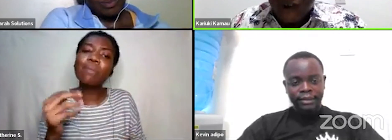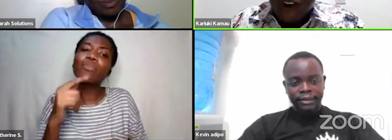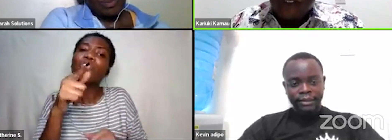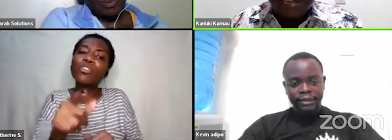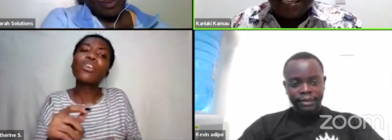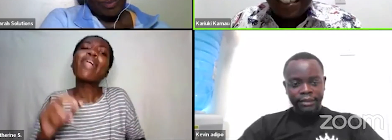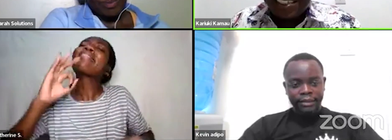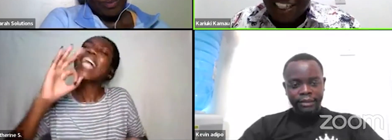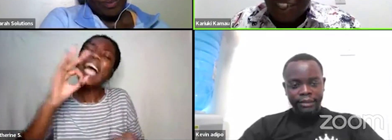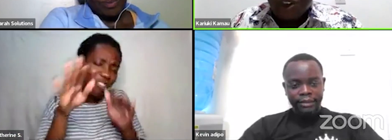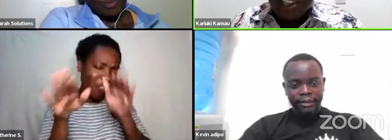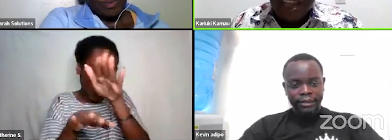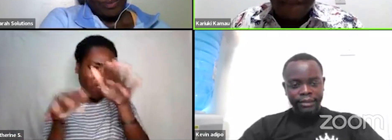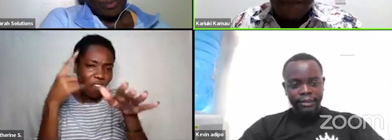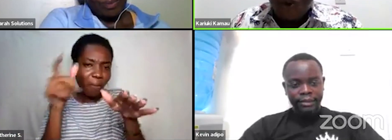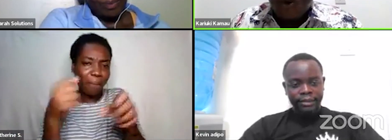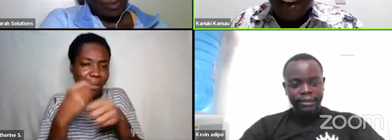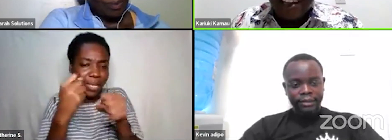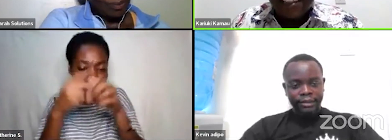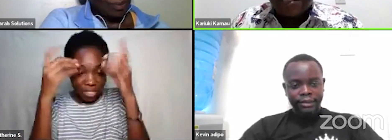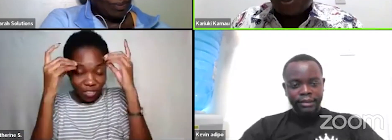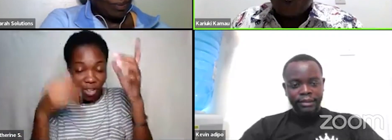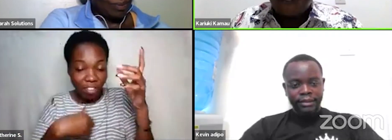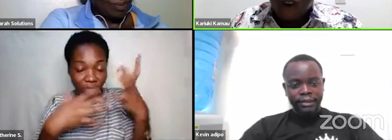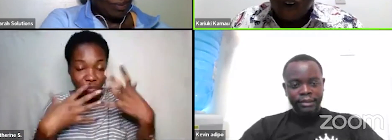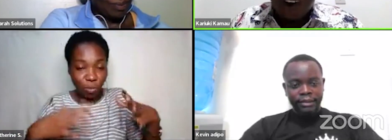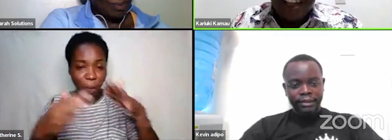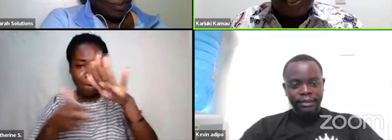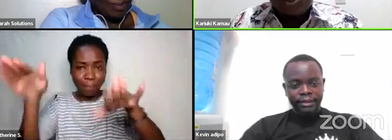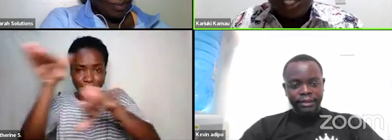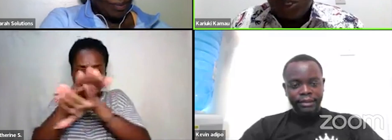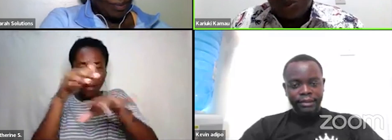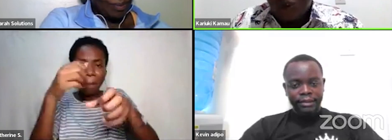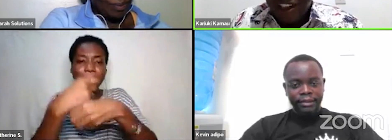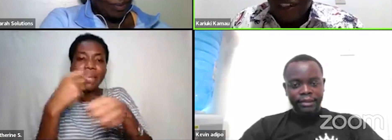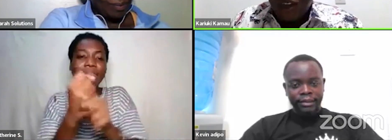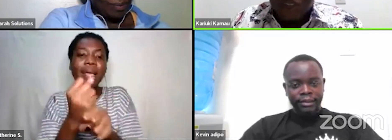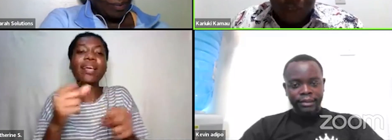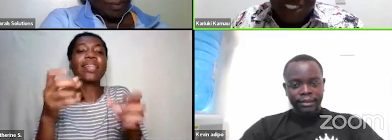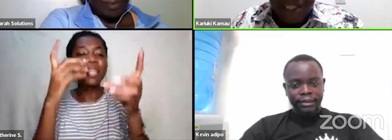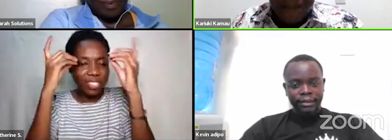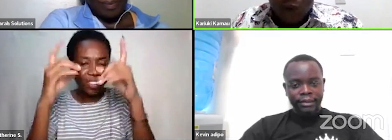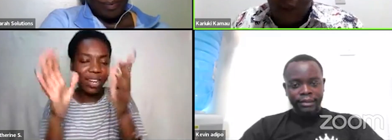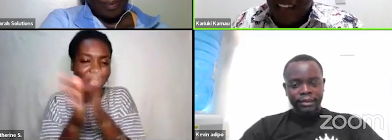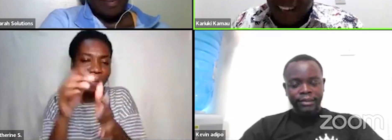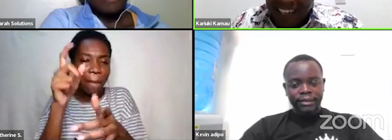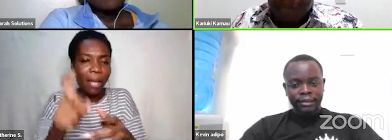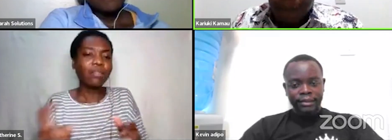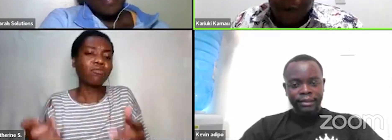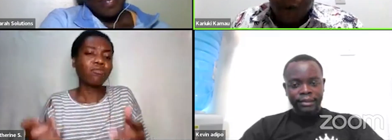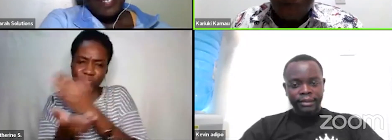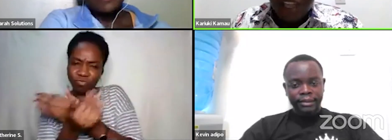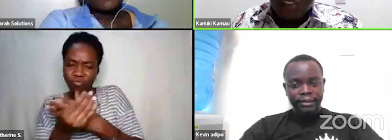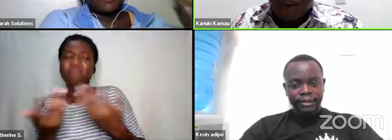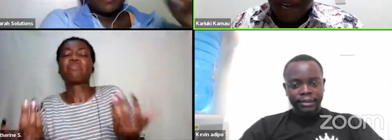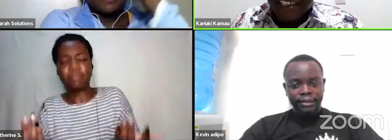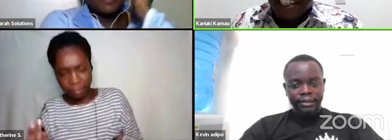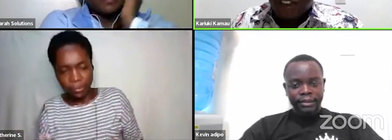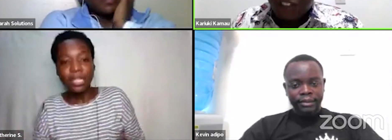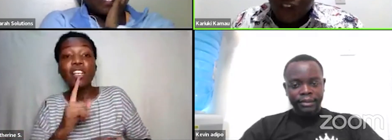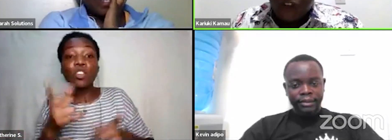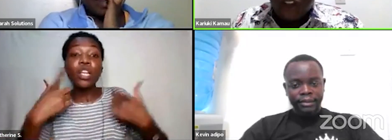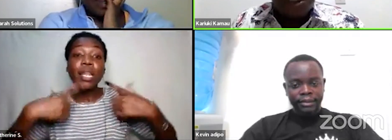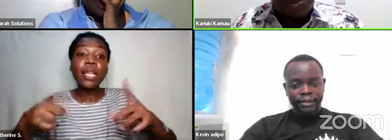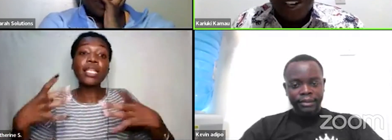third floor of making decisions. There are people who are in the top floor and you need to go and consult. So I let people know, as you are